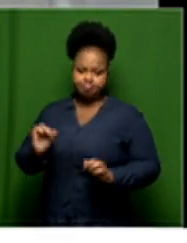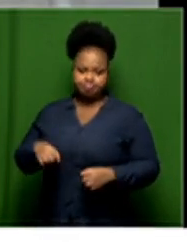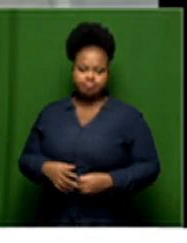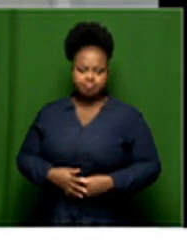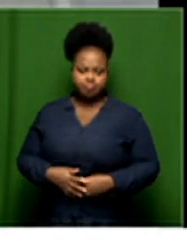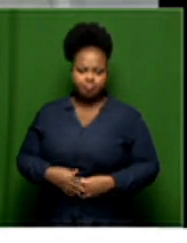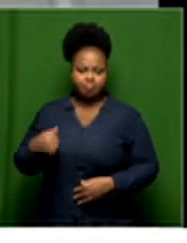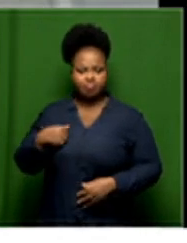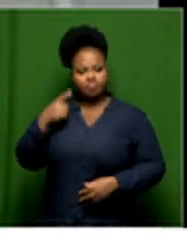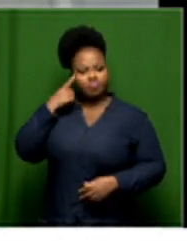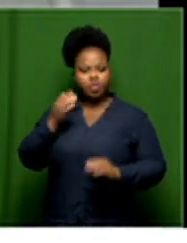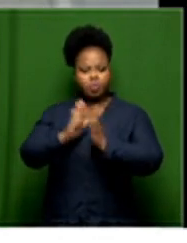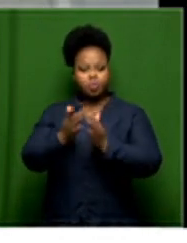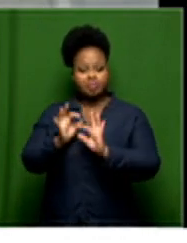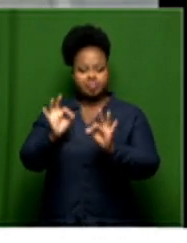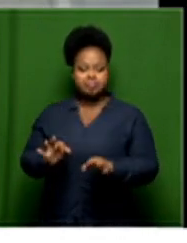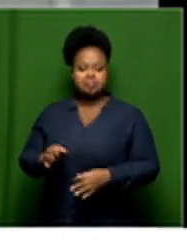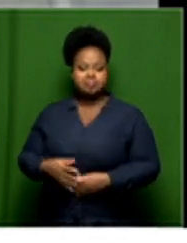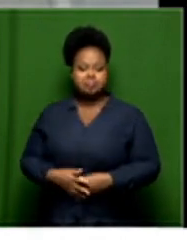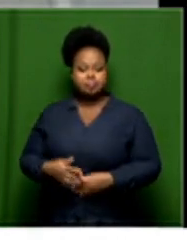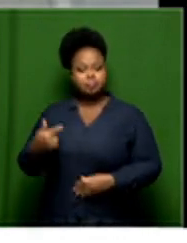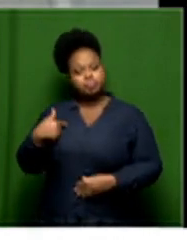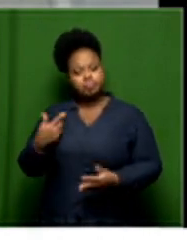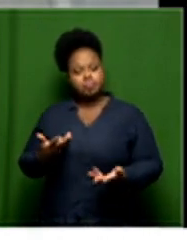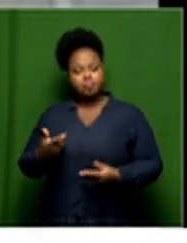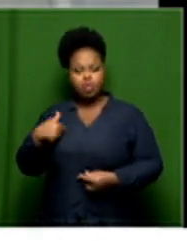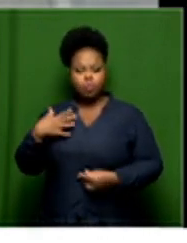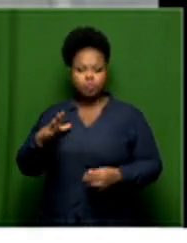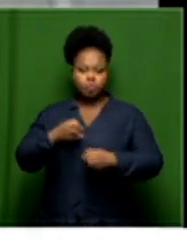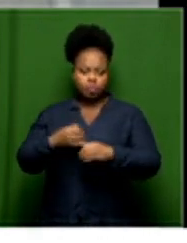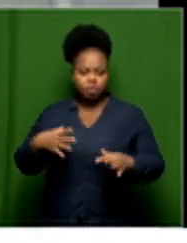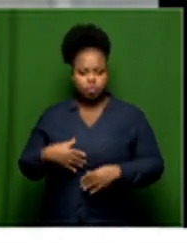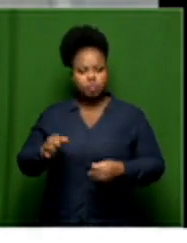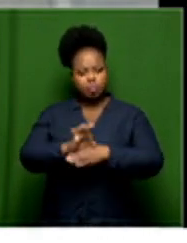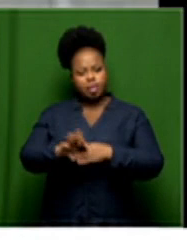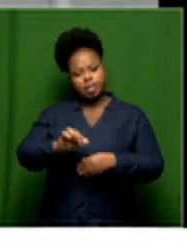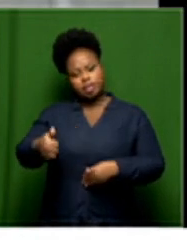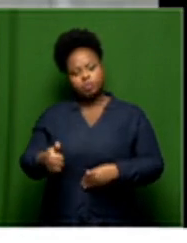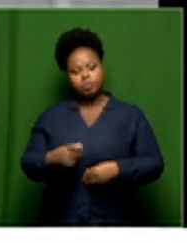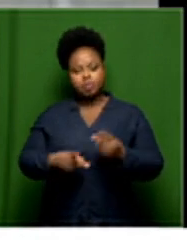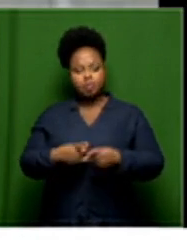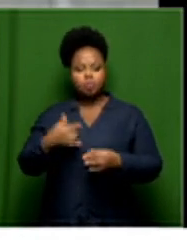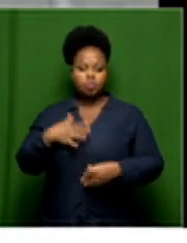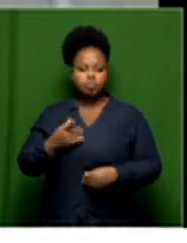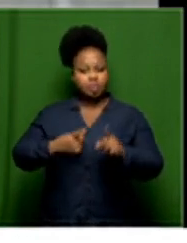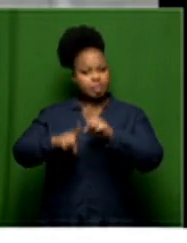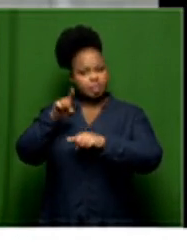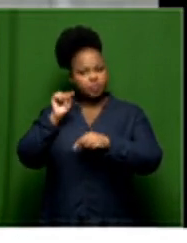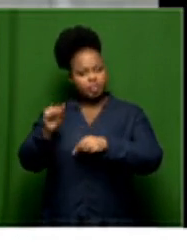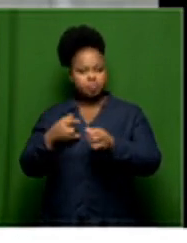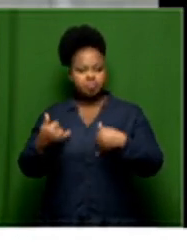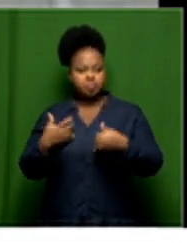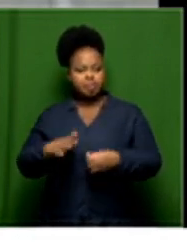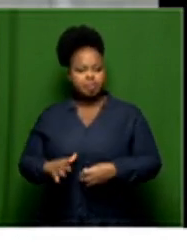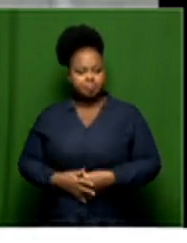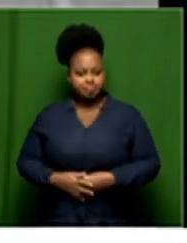I think the book's incredible, and I want to start planning the next one, but I just want to sort of revel in the success of this one and enjoy